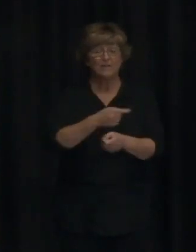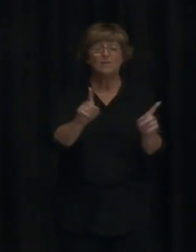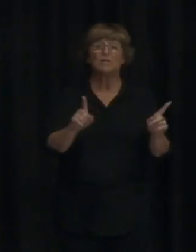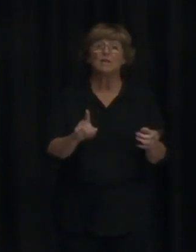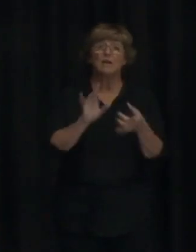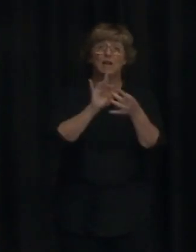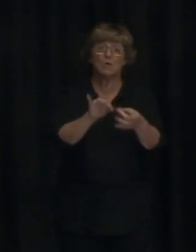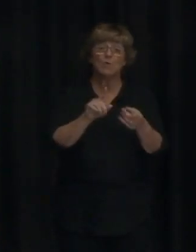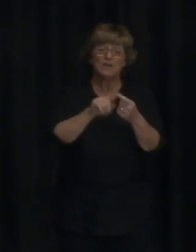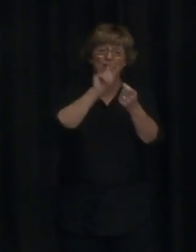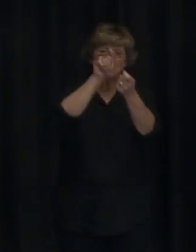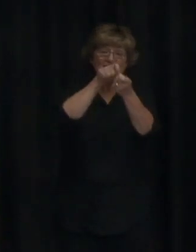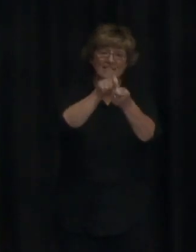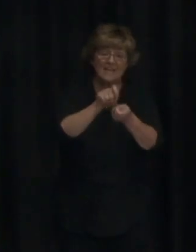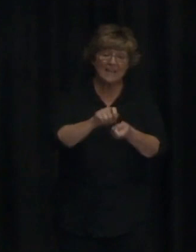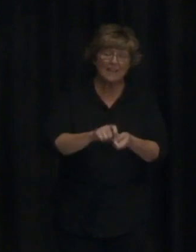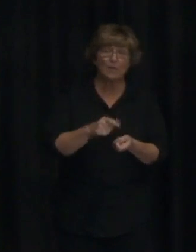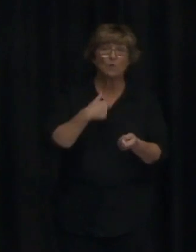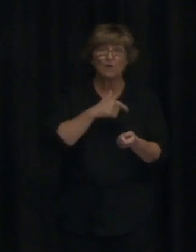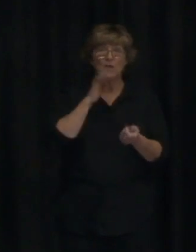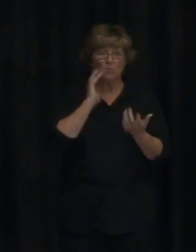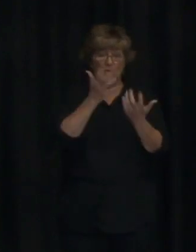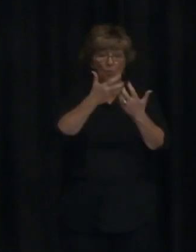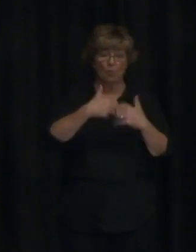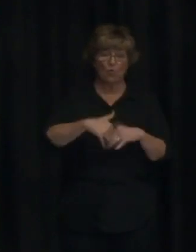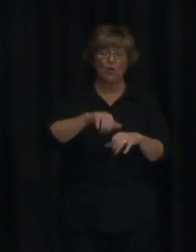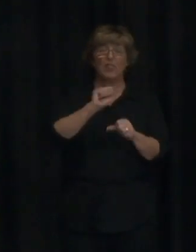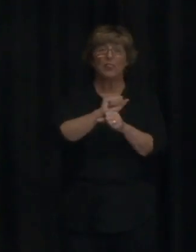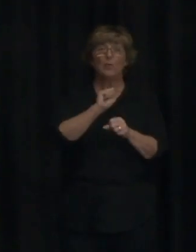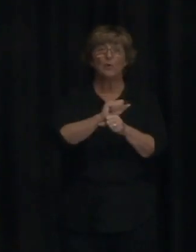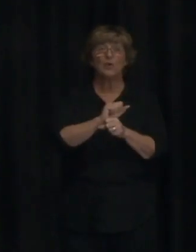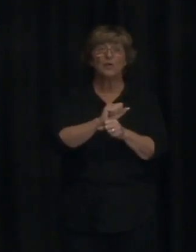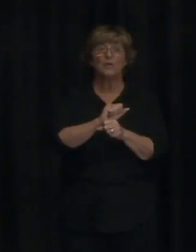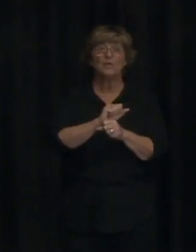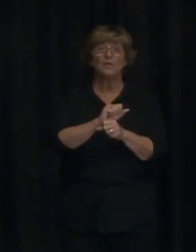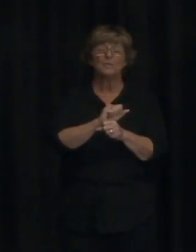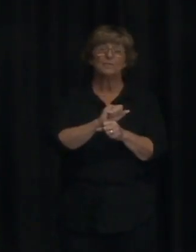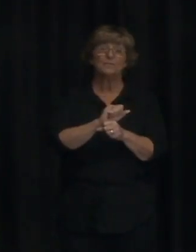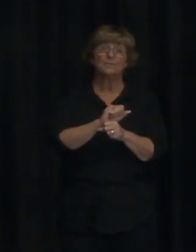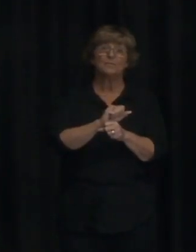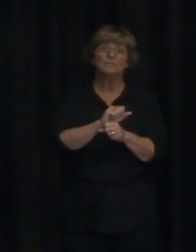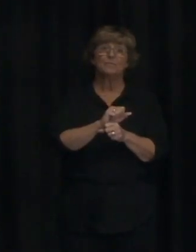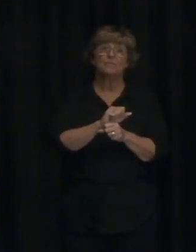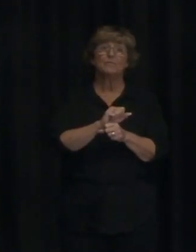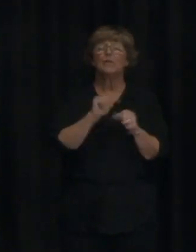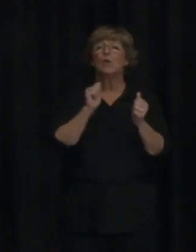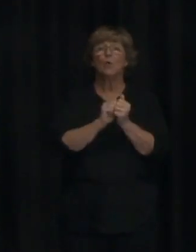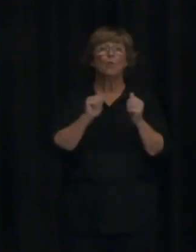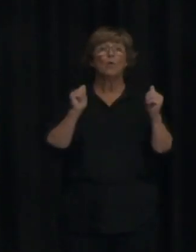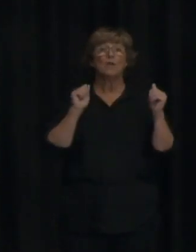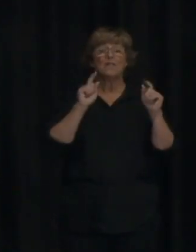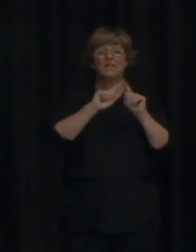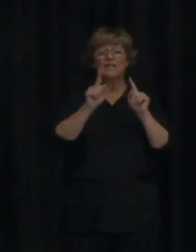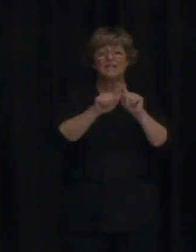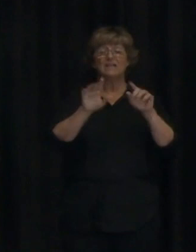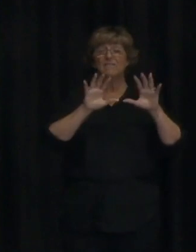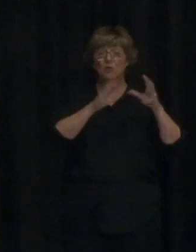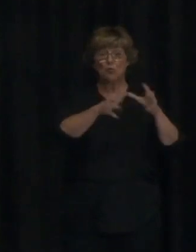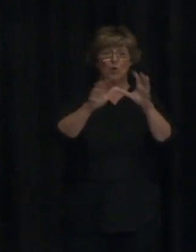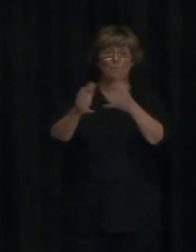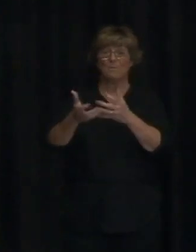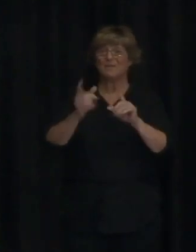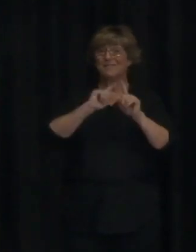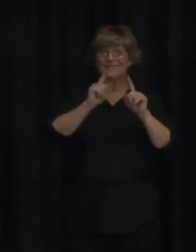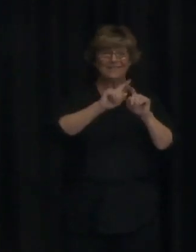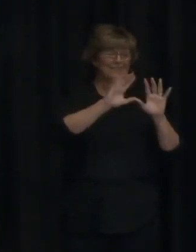relates to the details, we worked through those details and worked through them in the spirit of collaboration and cooperation with all of these groups, an alphabet soup of